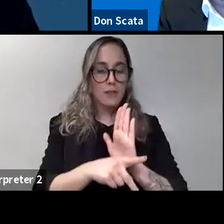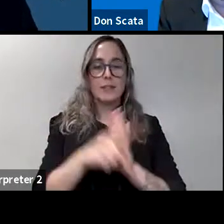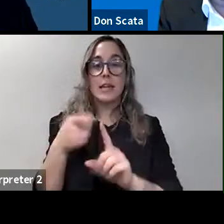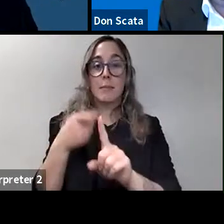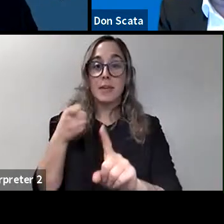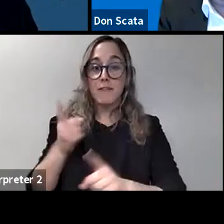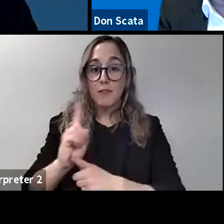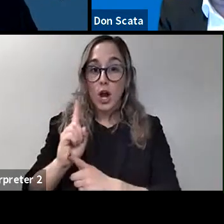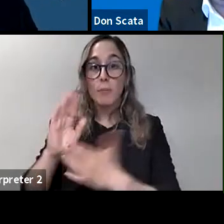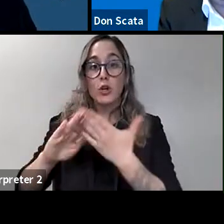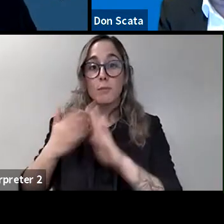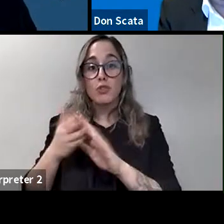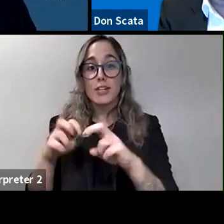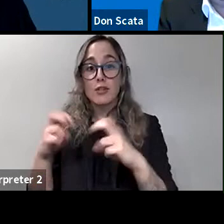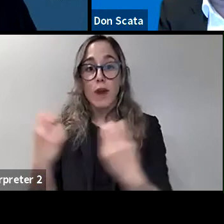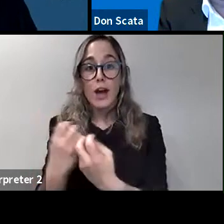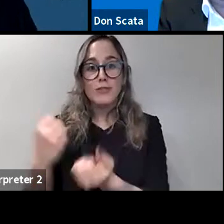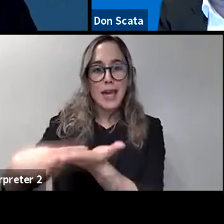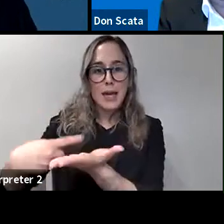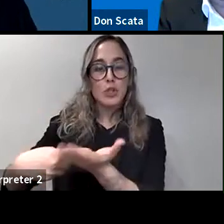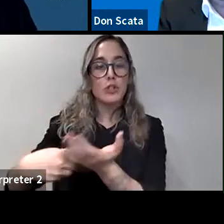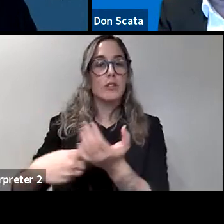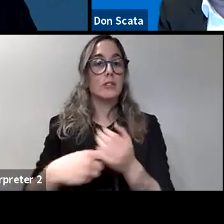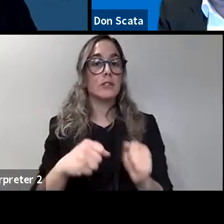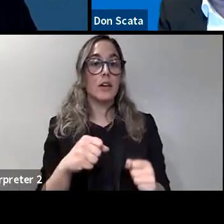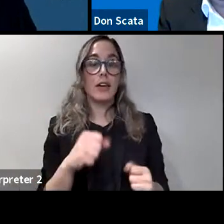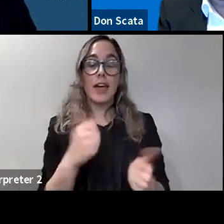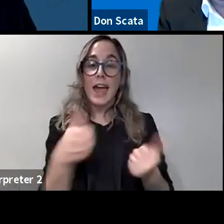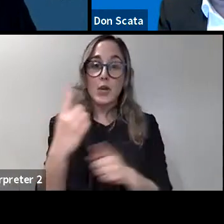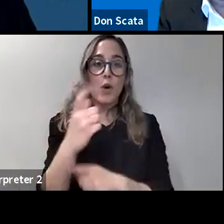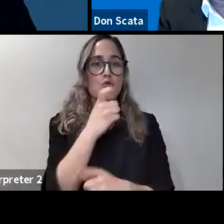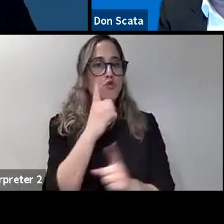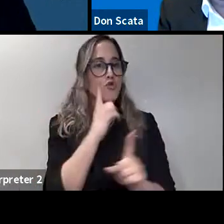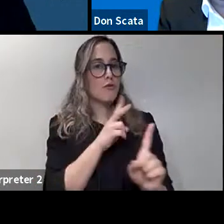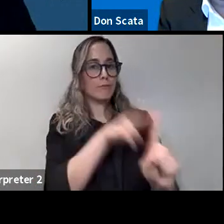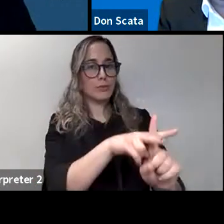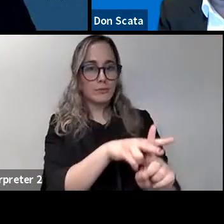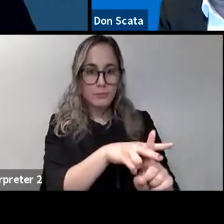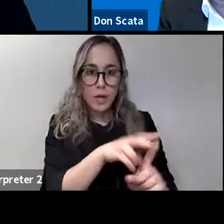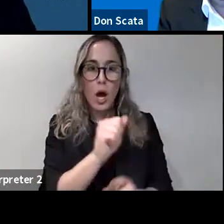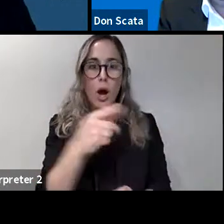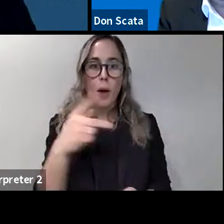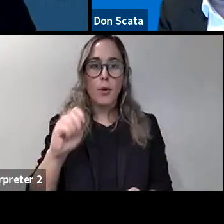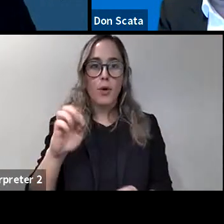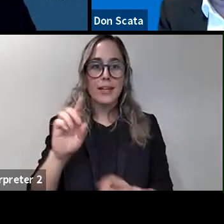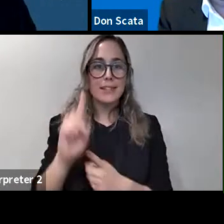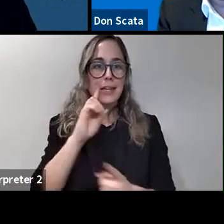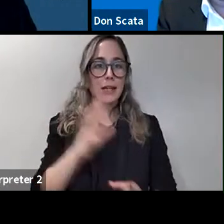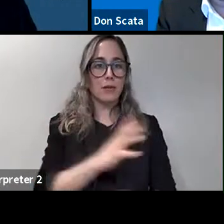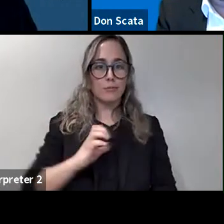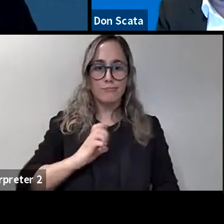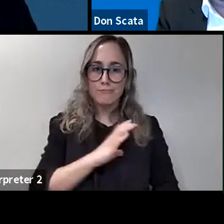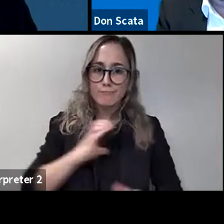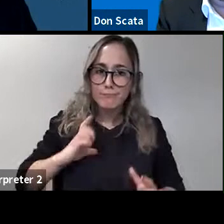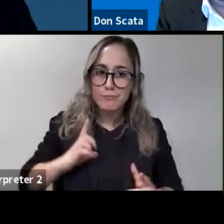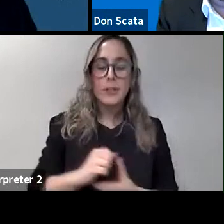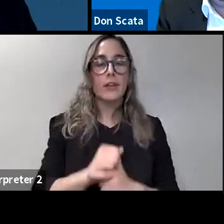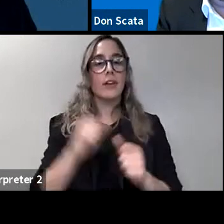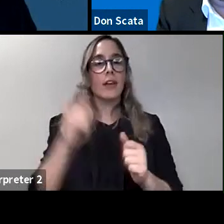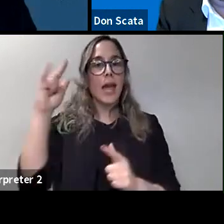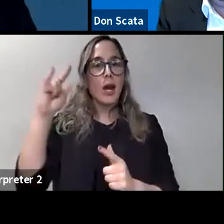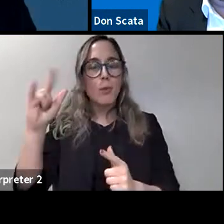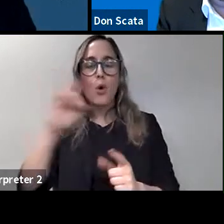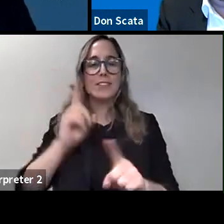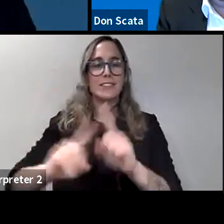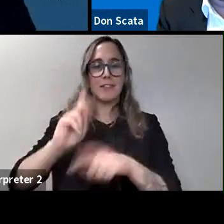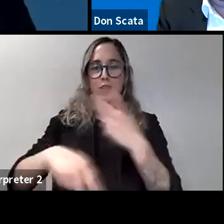community roundtables, elected officials, airport sponsors, as well as airlines. They're all critical to informing